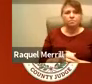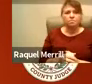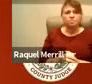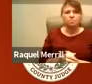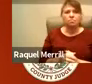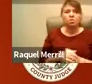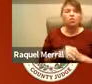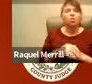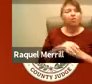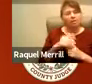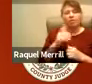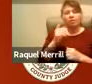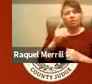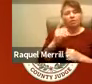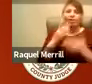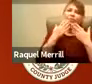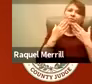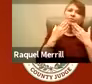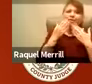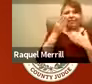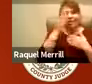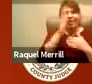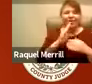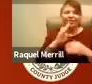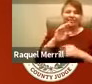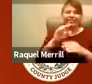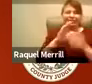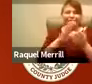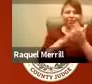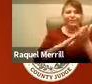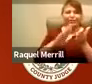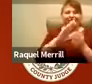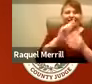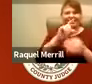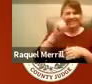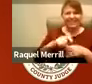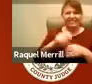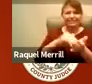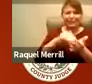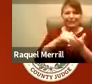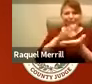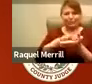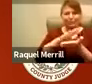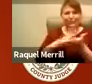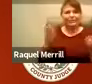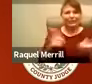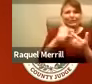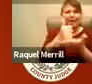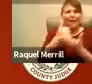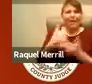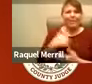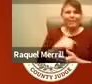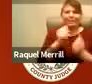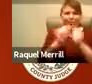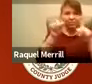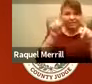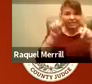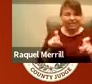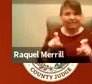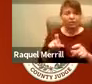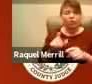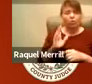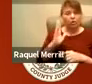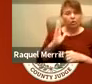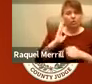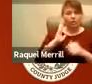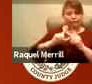As always, and thank goodness that the University of Texas Medical School was here to help us with testing. When we first